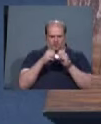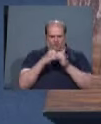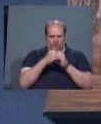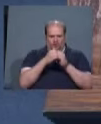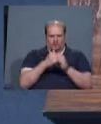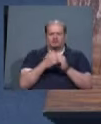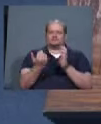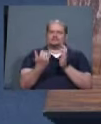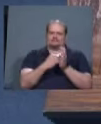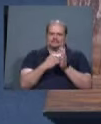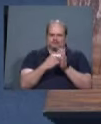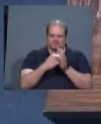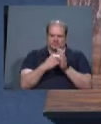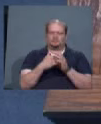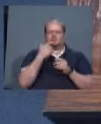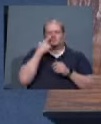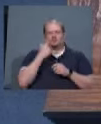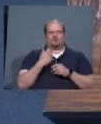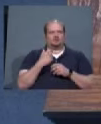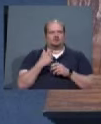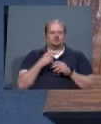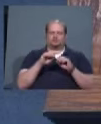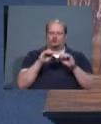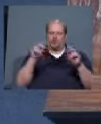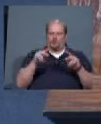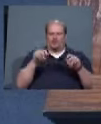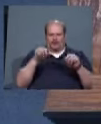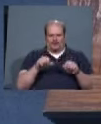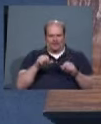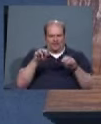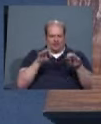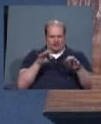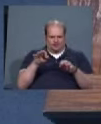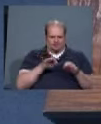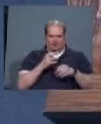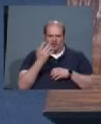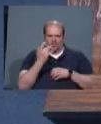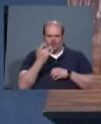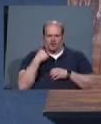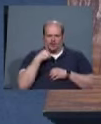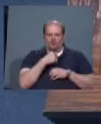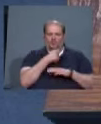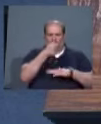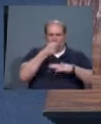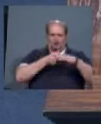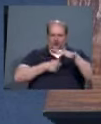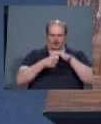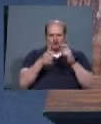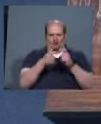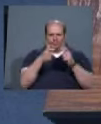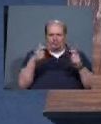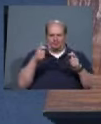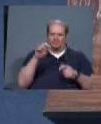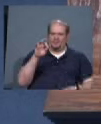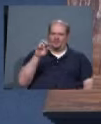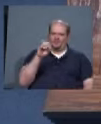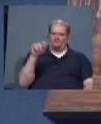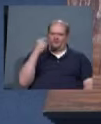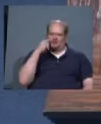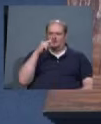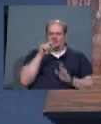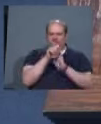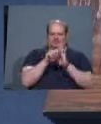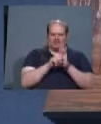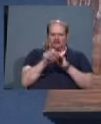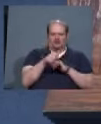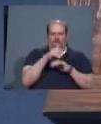again, because nobody can explain why we are under the Bigfoot of the state at this point, other